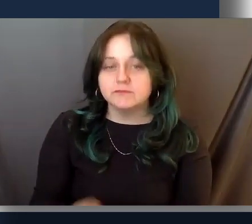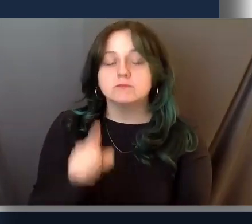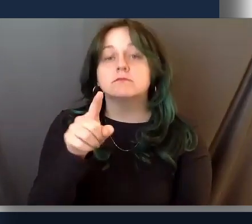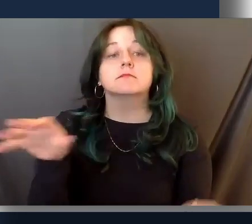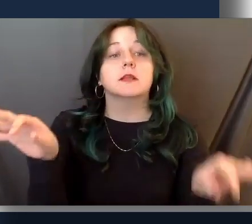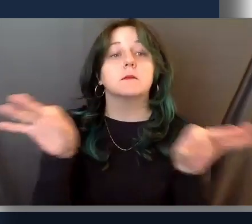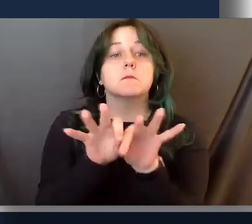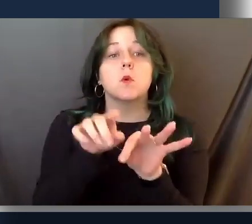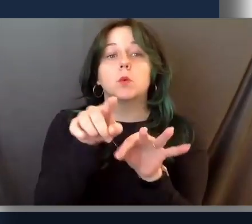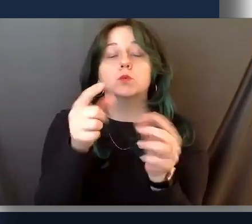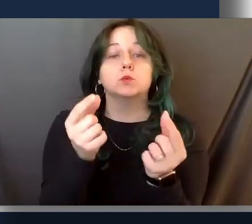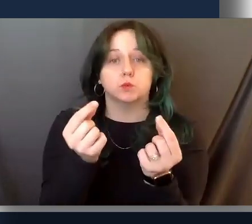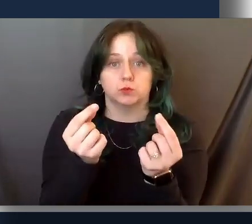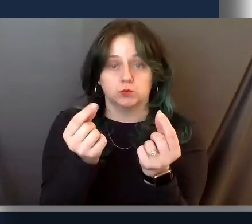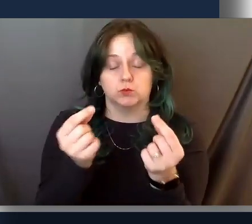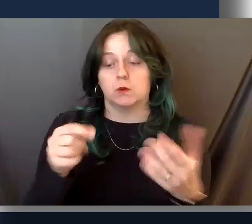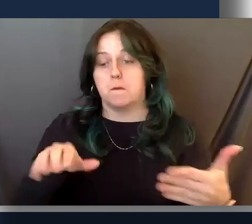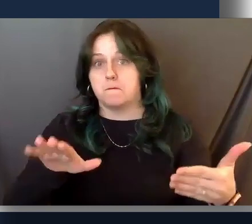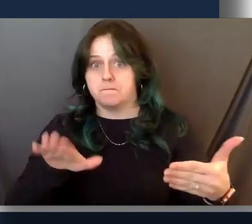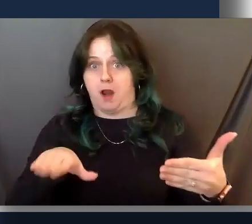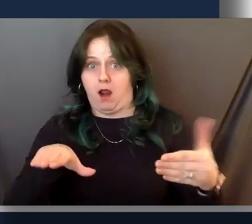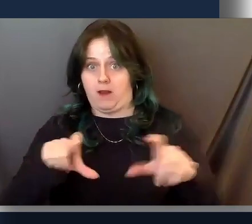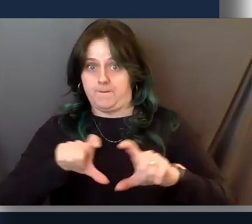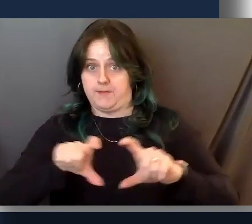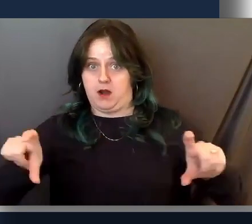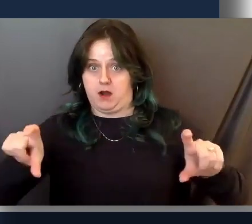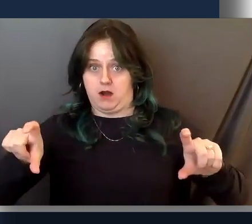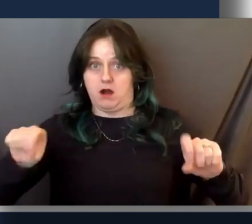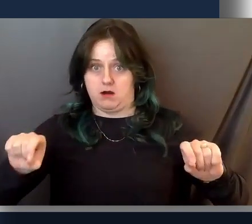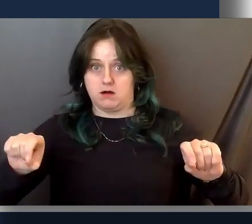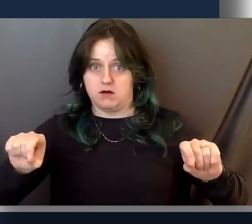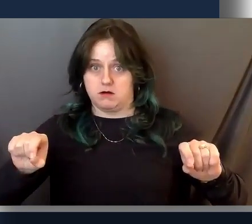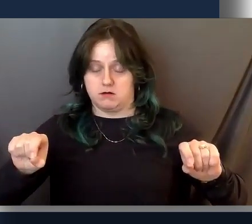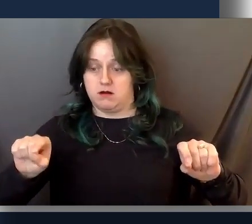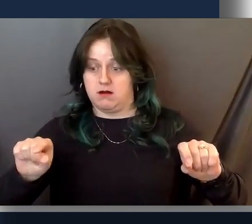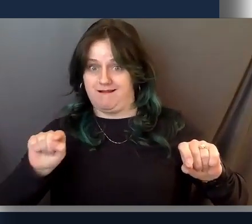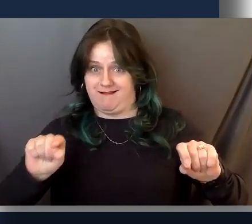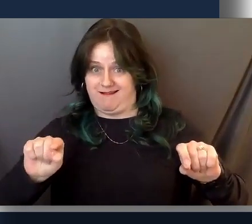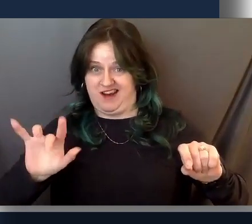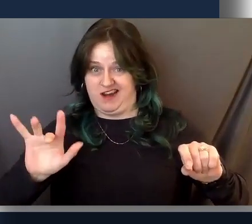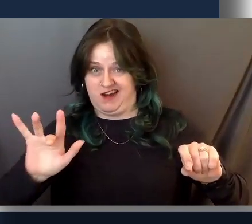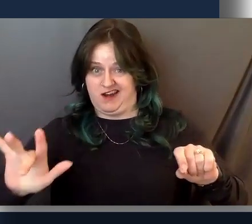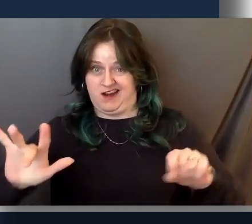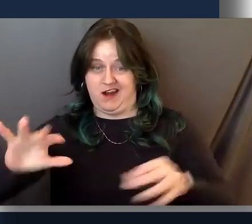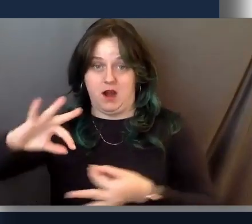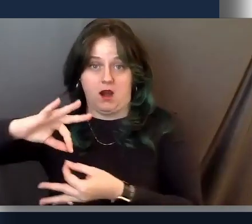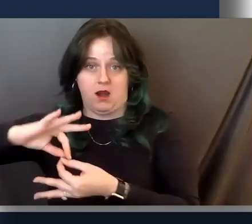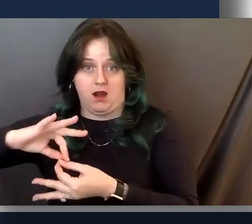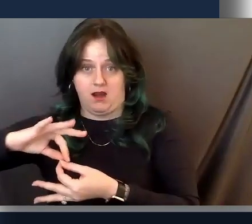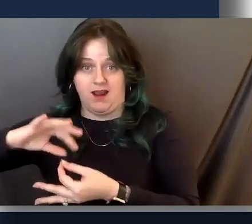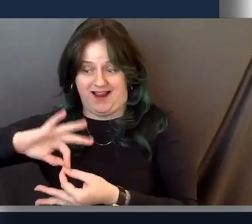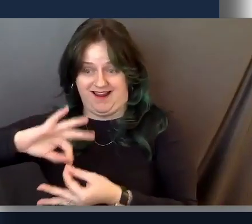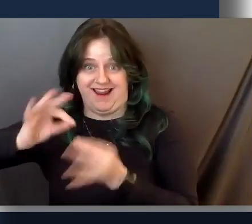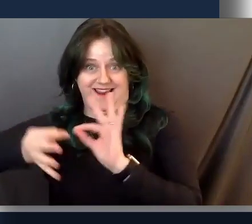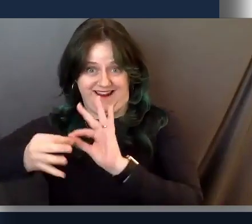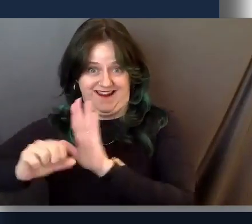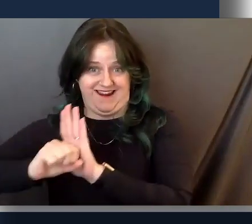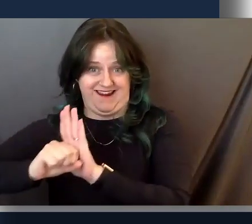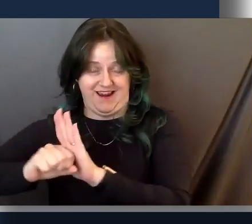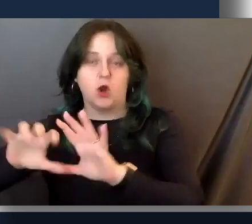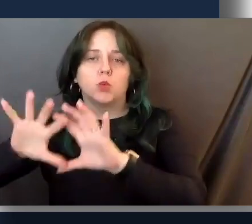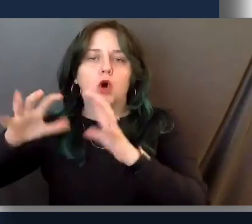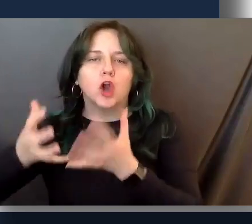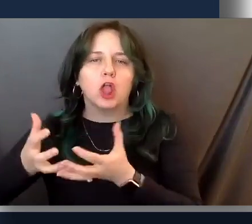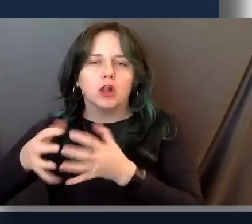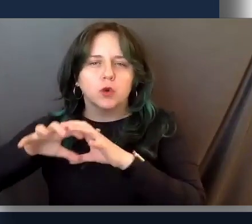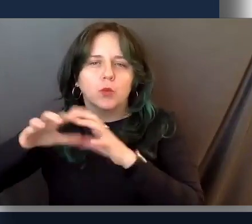scroll to the bottom of the Zoom screen where the meeting controls are, and then click on the interpretation icon, the world,